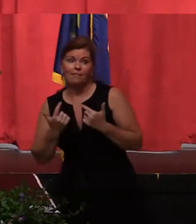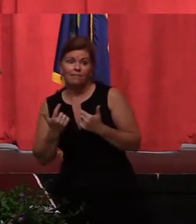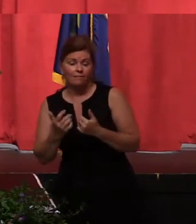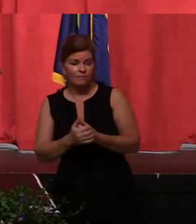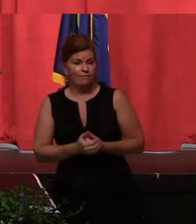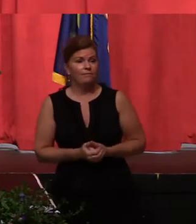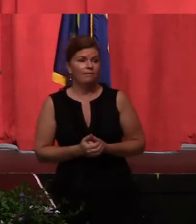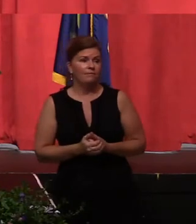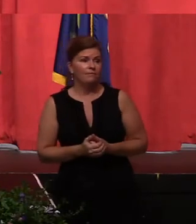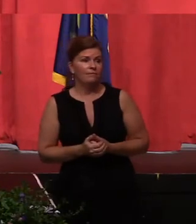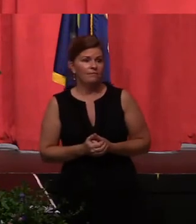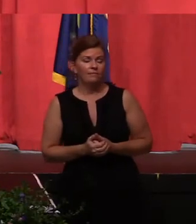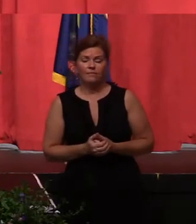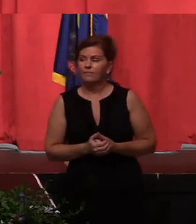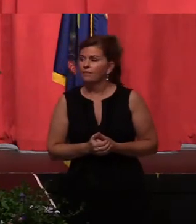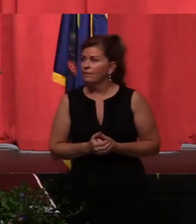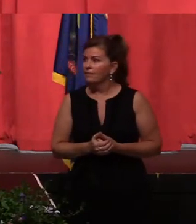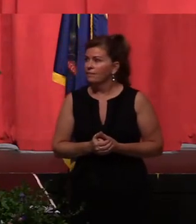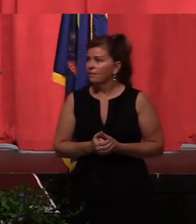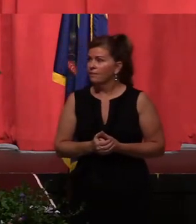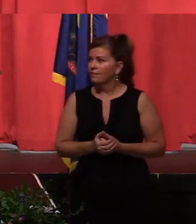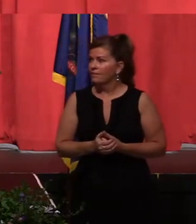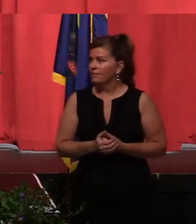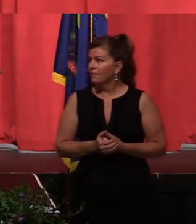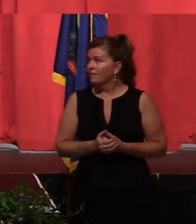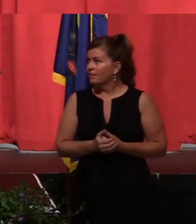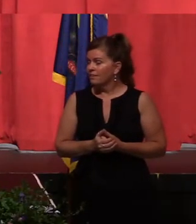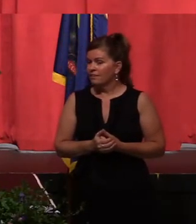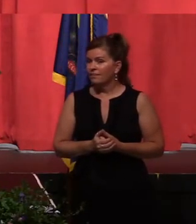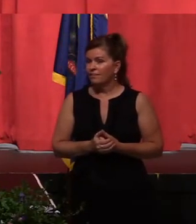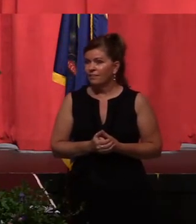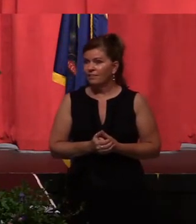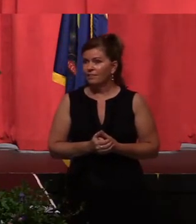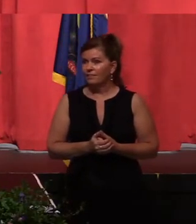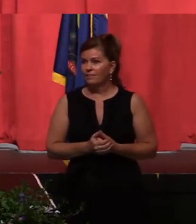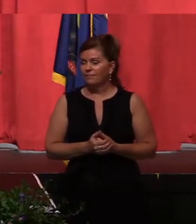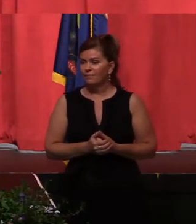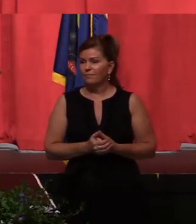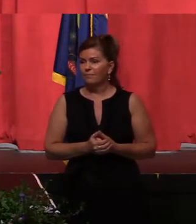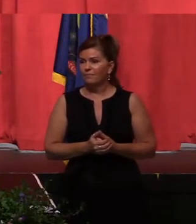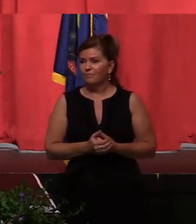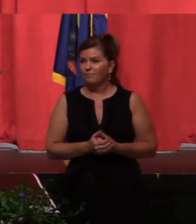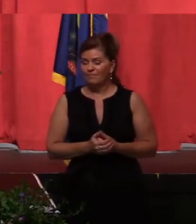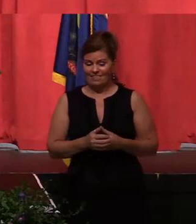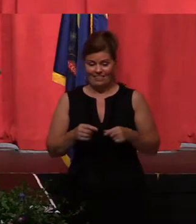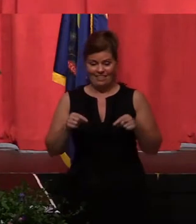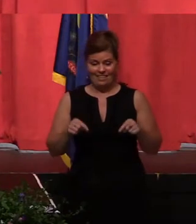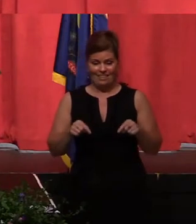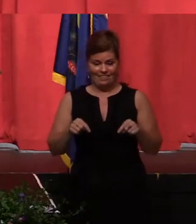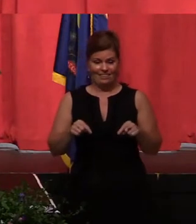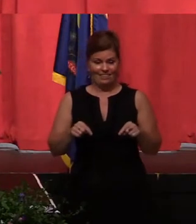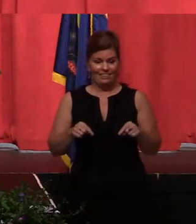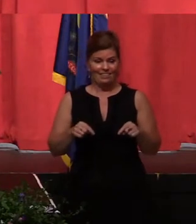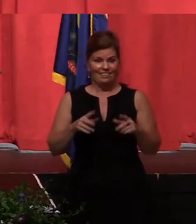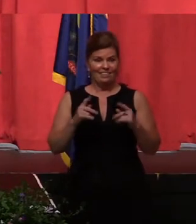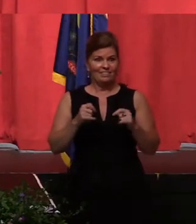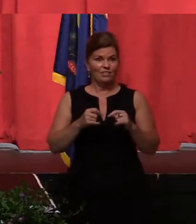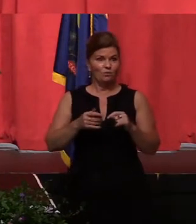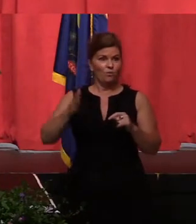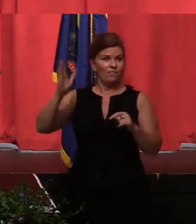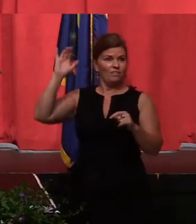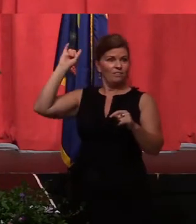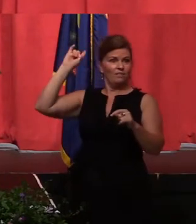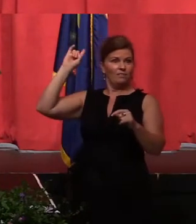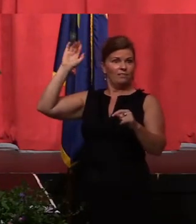This is actually what the ancestral U-32 got